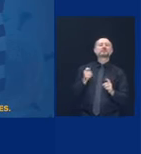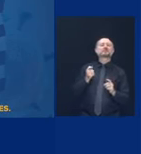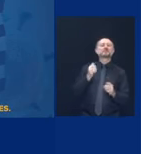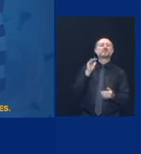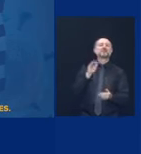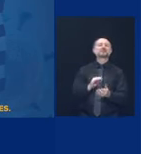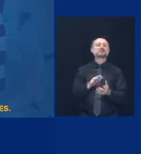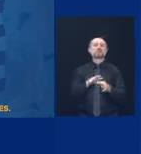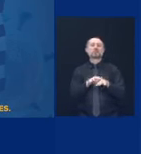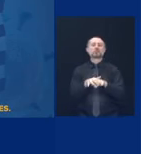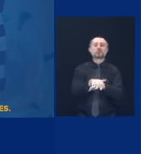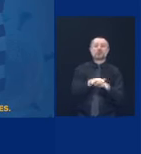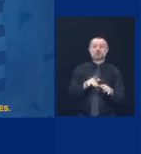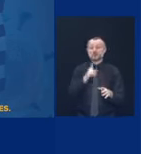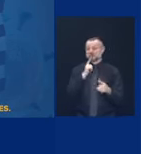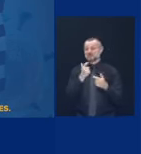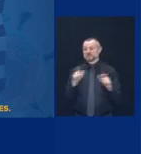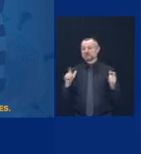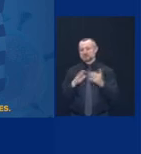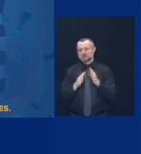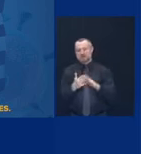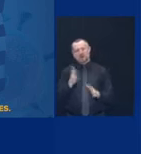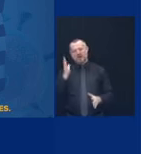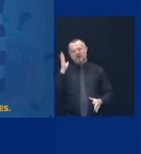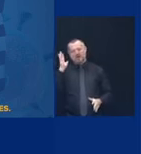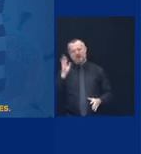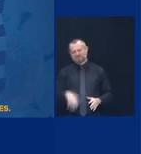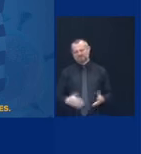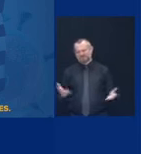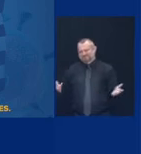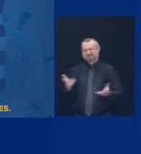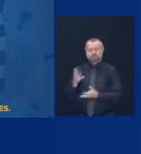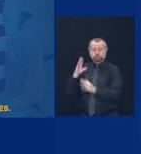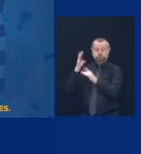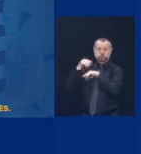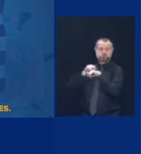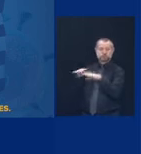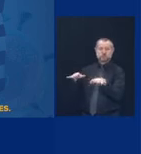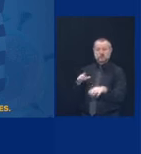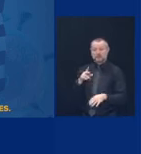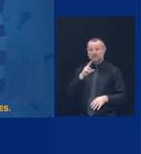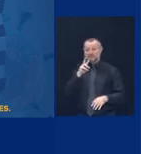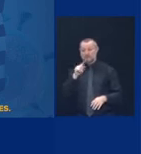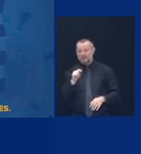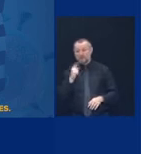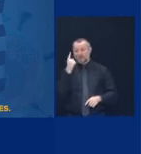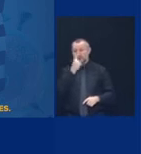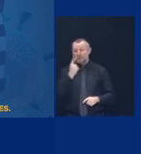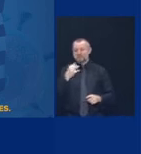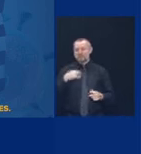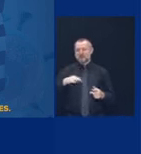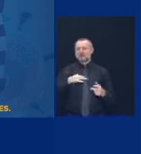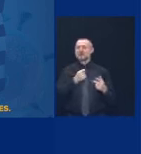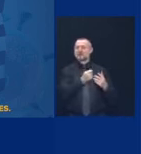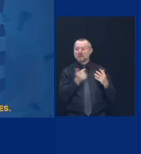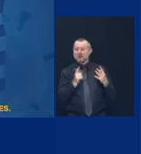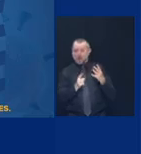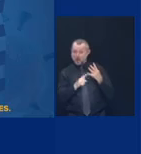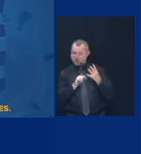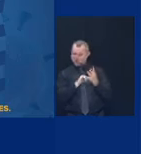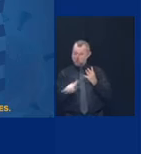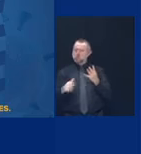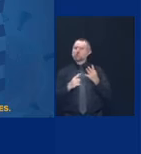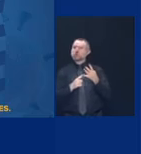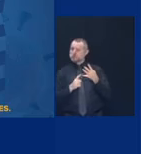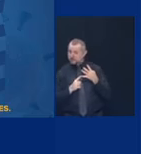have the big cities of New York. So Vermont, Hawaii, Maine, and then New York. Every